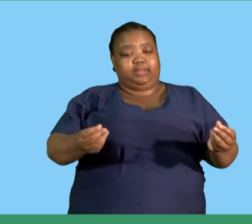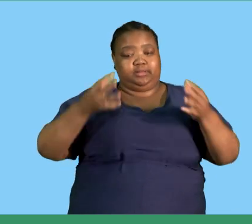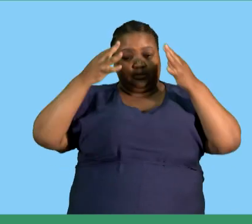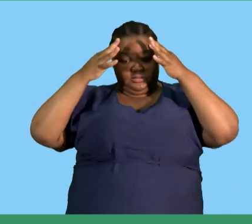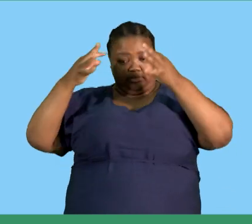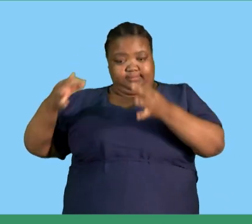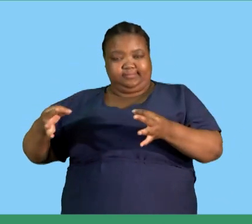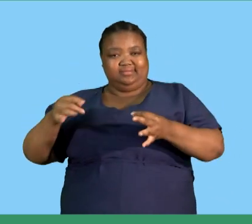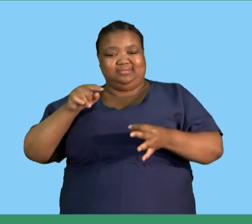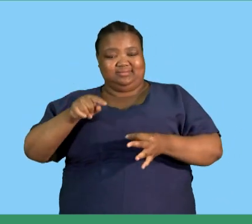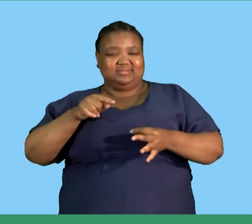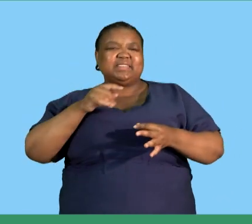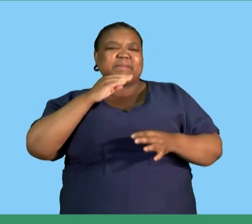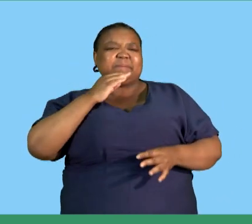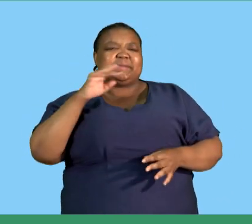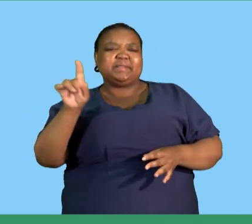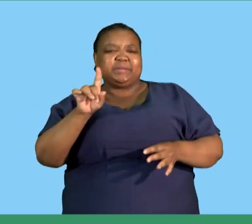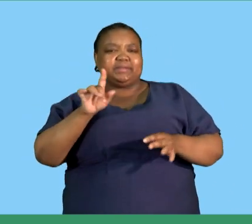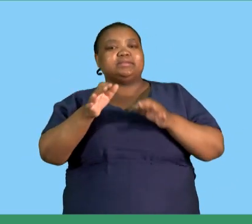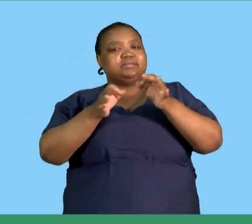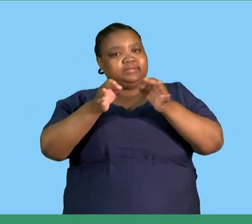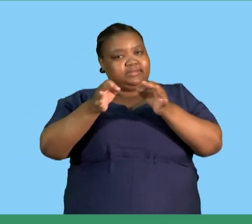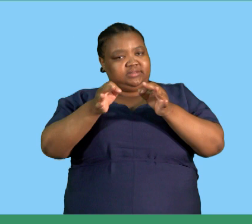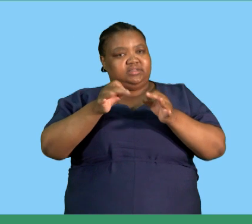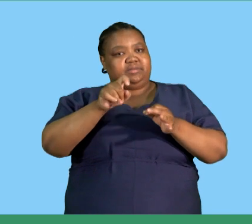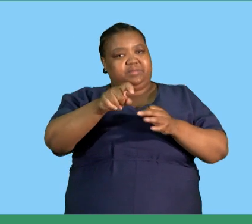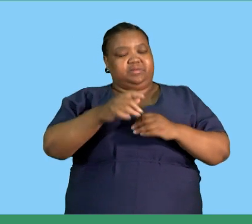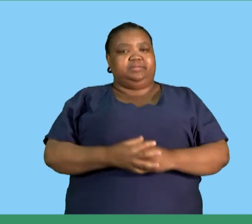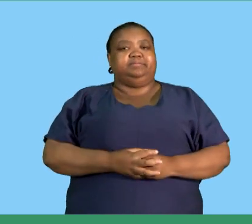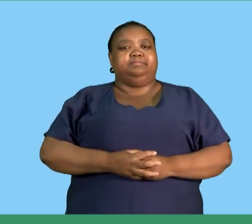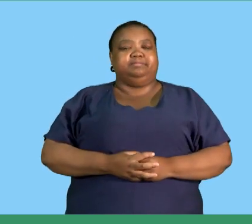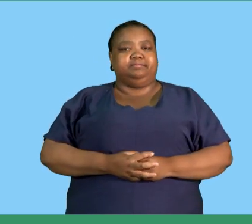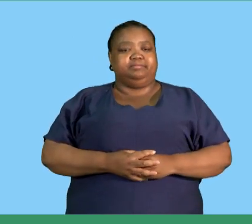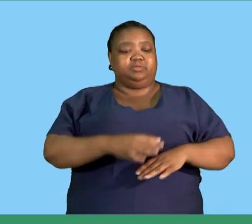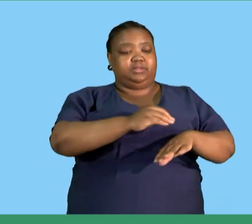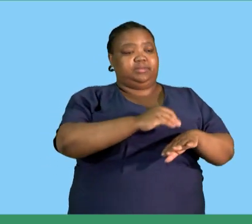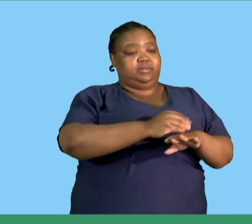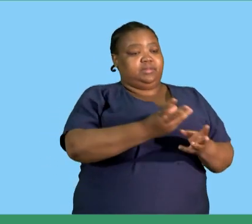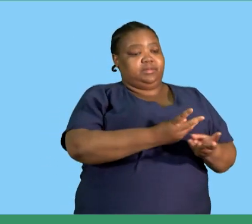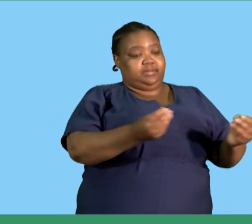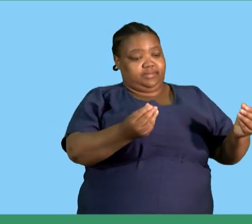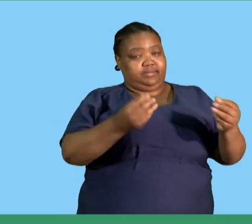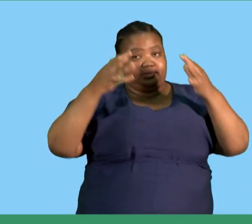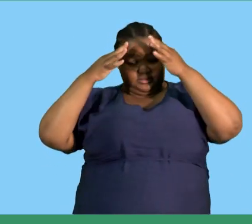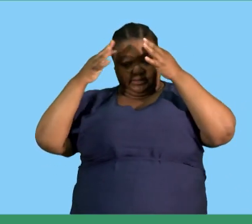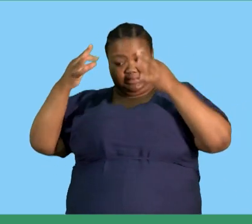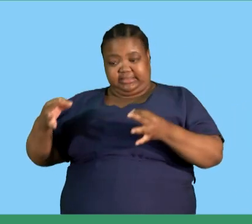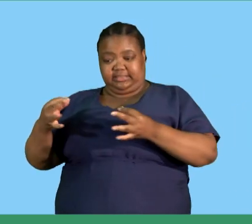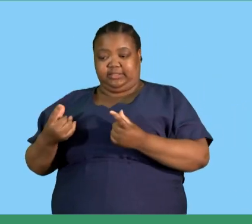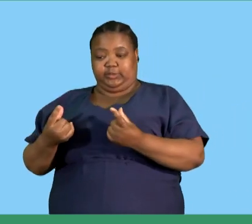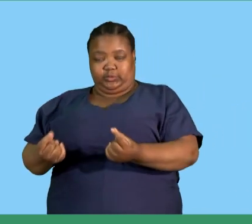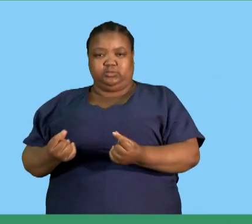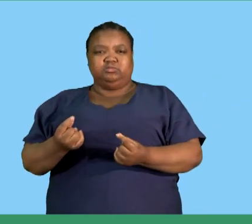problem solving and decision making. You should be able to explain or distinguish between problem